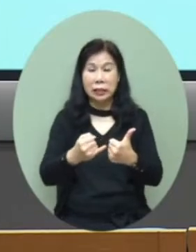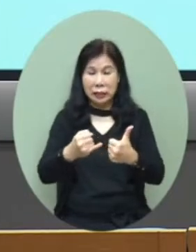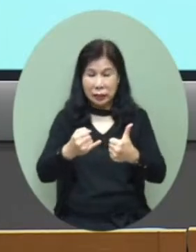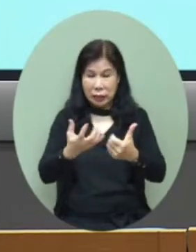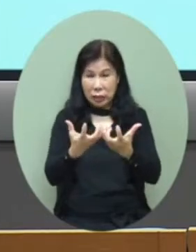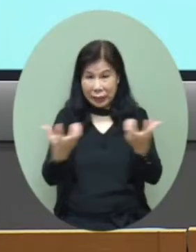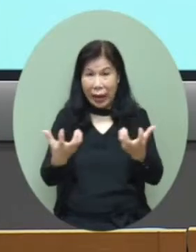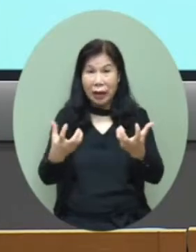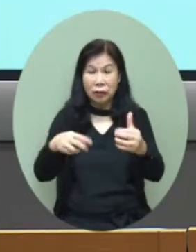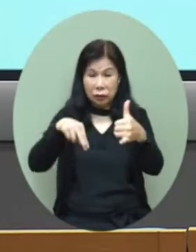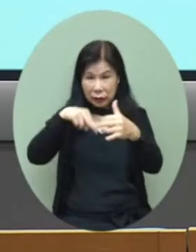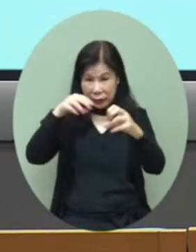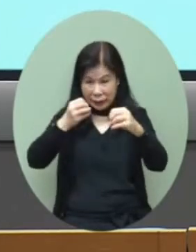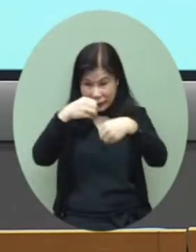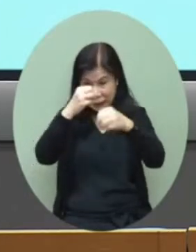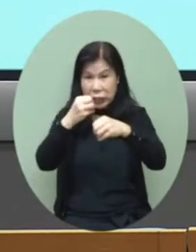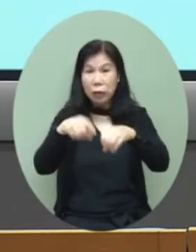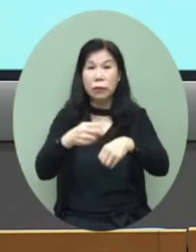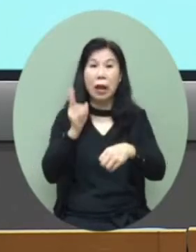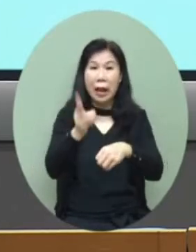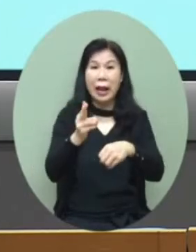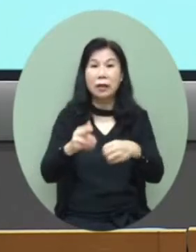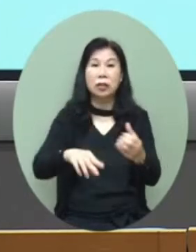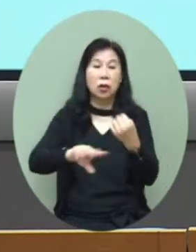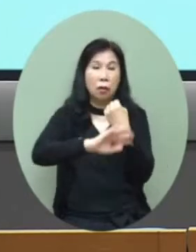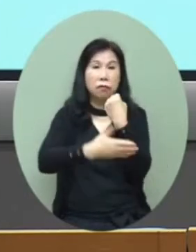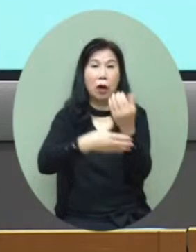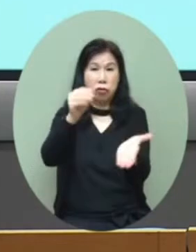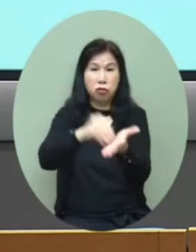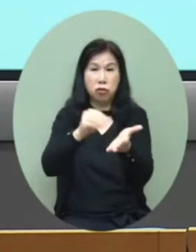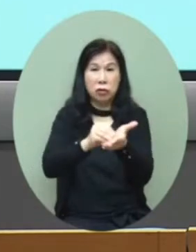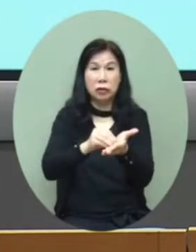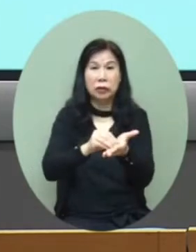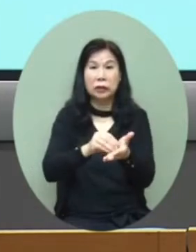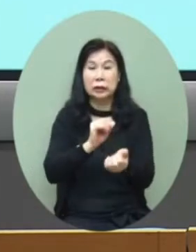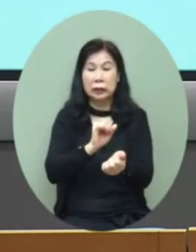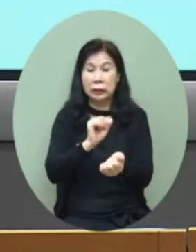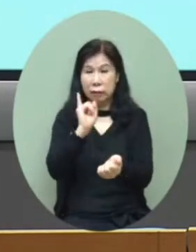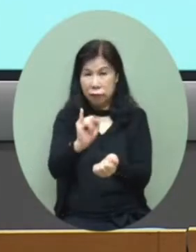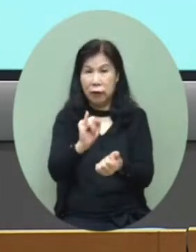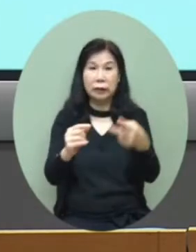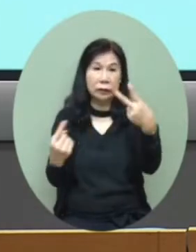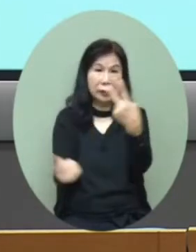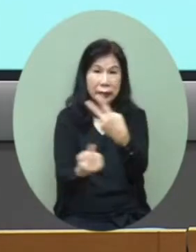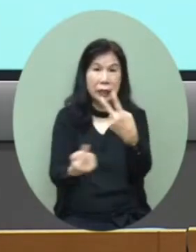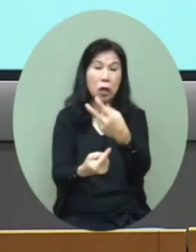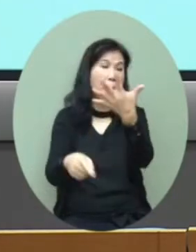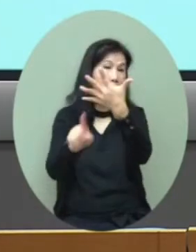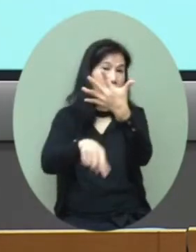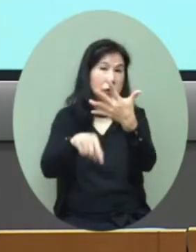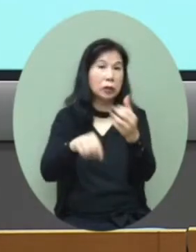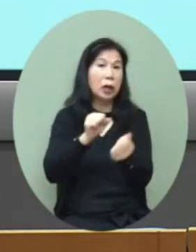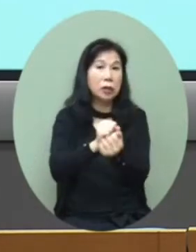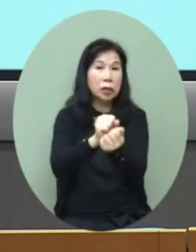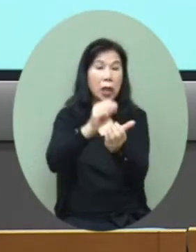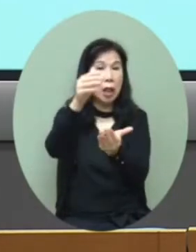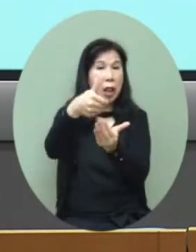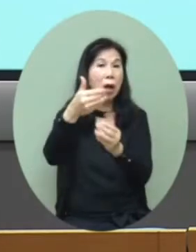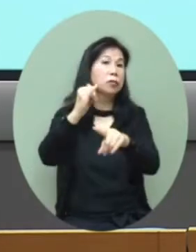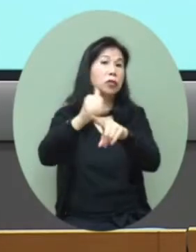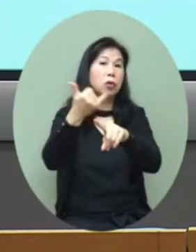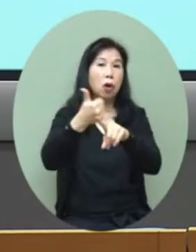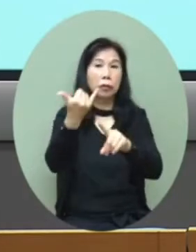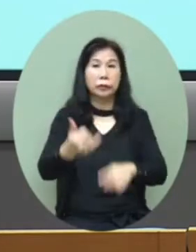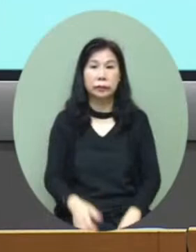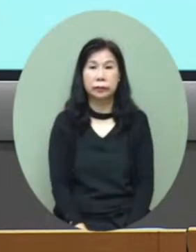that a breach of the quarantine order is against the law. Upon a conviction,